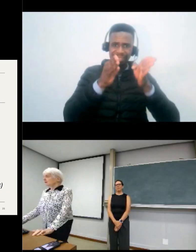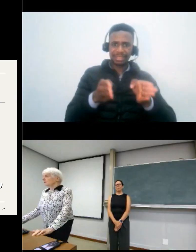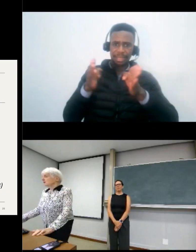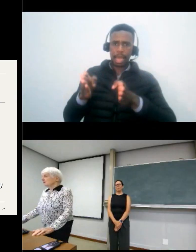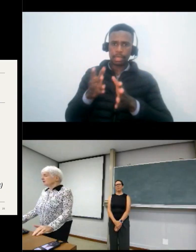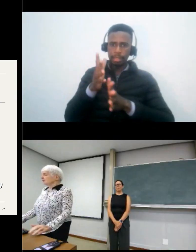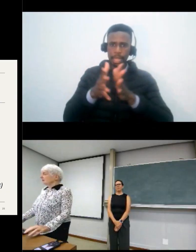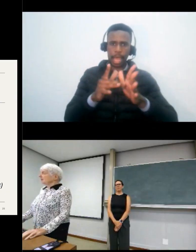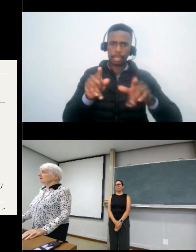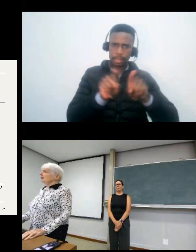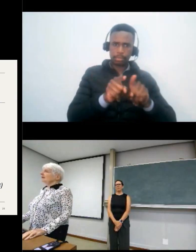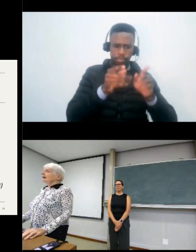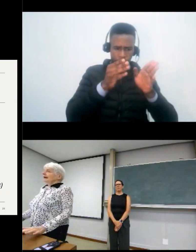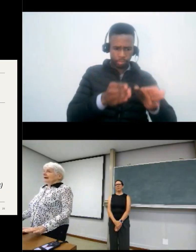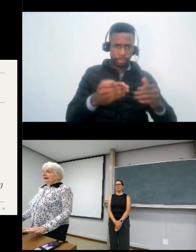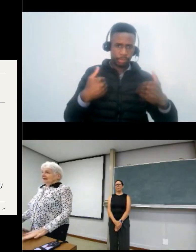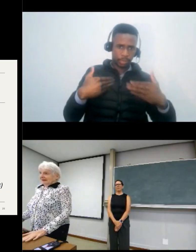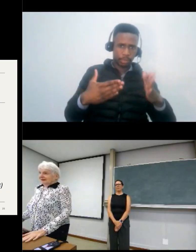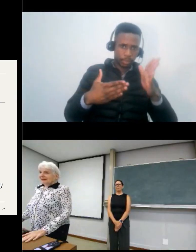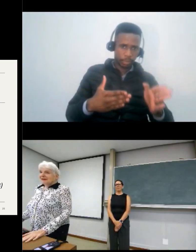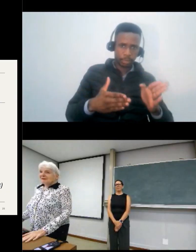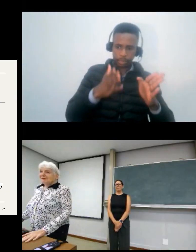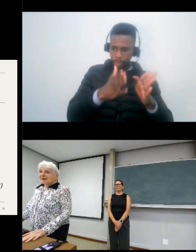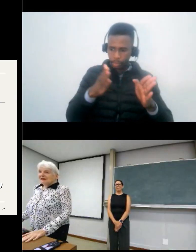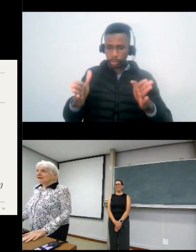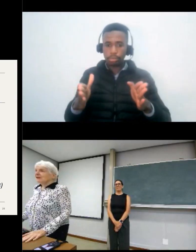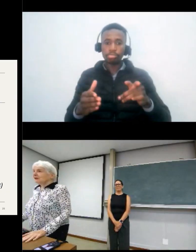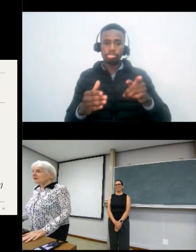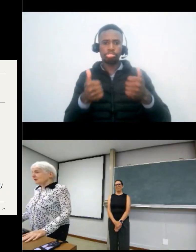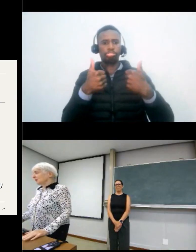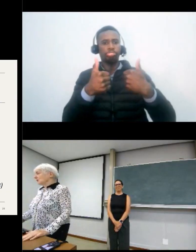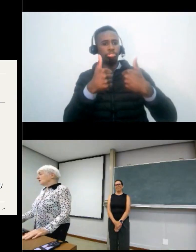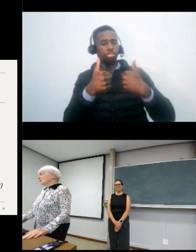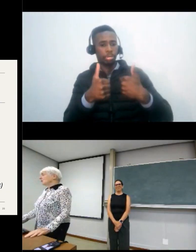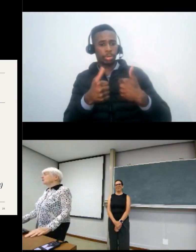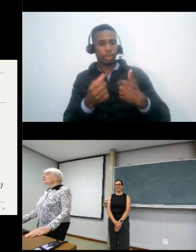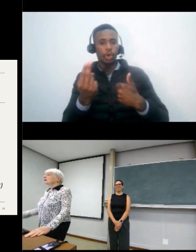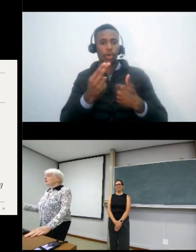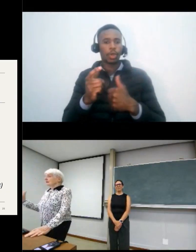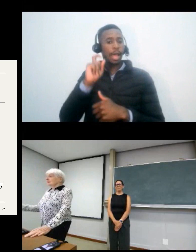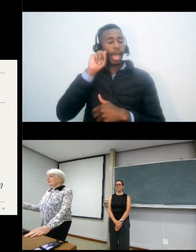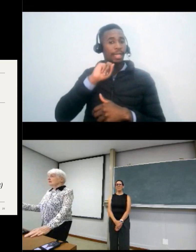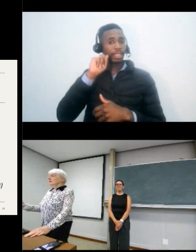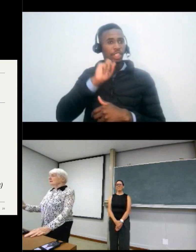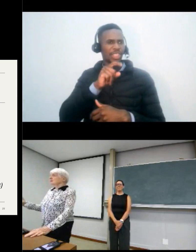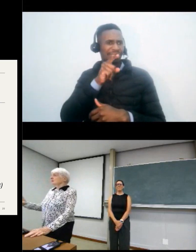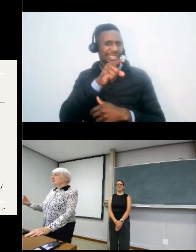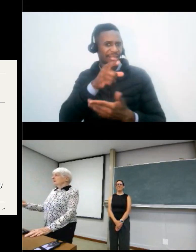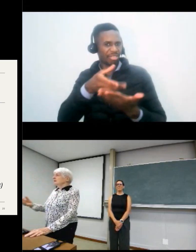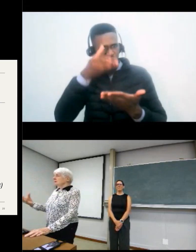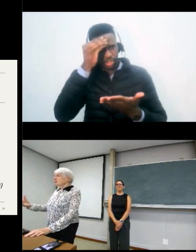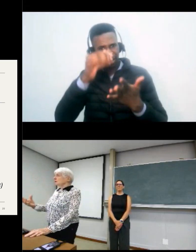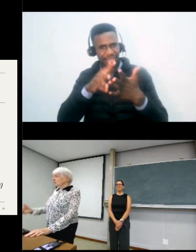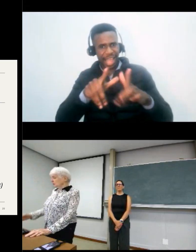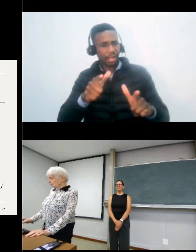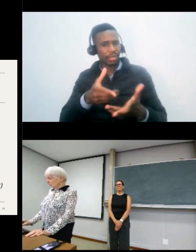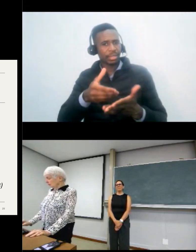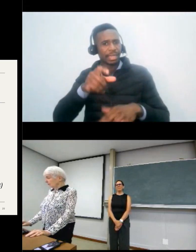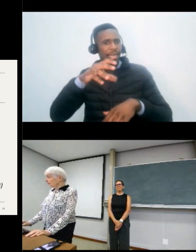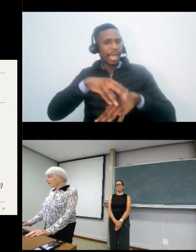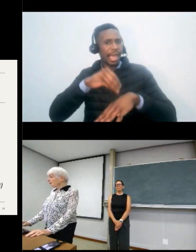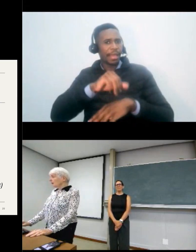factor related to percentage of accuracy, here it comes, age of acquisition. So this is really